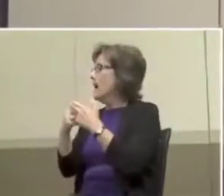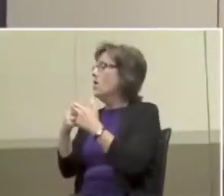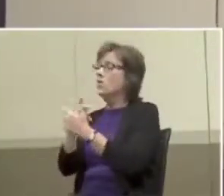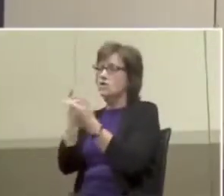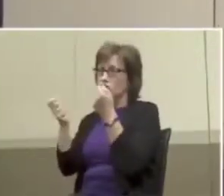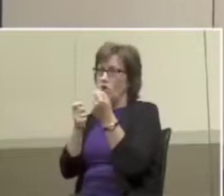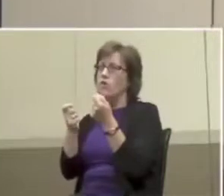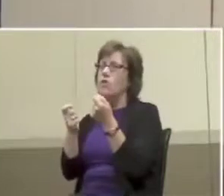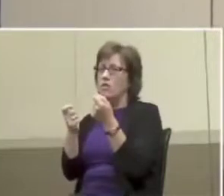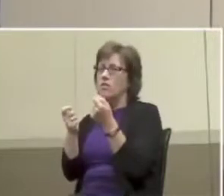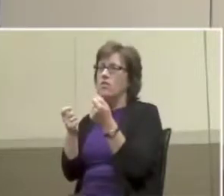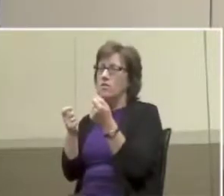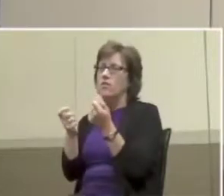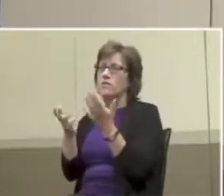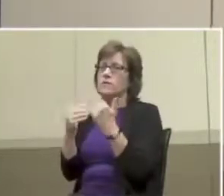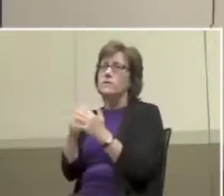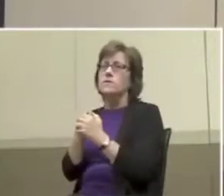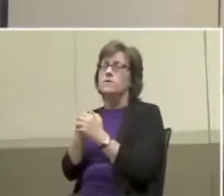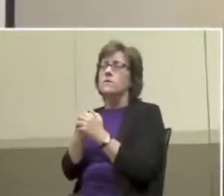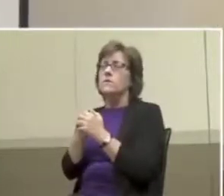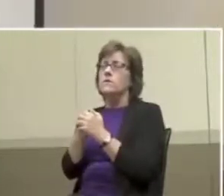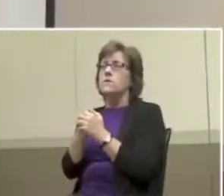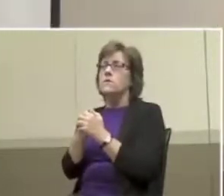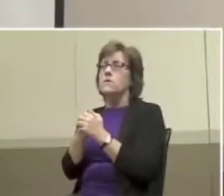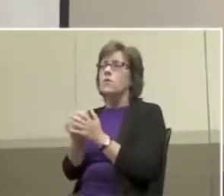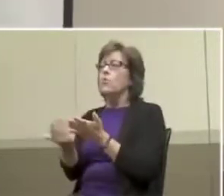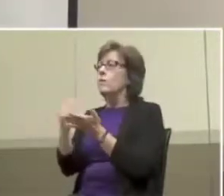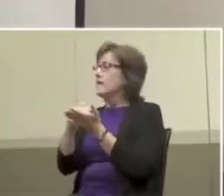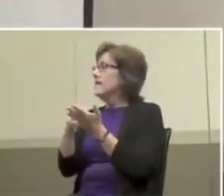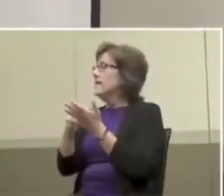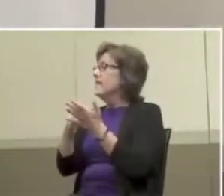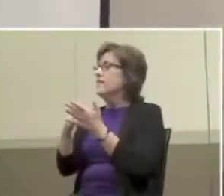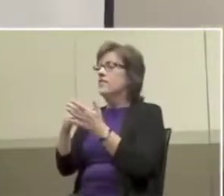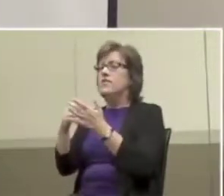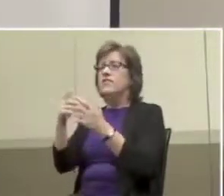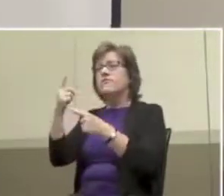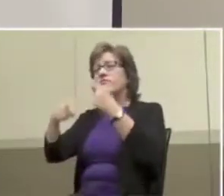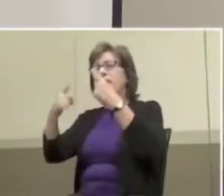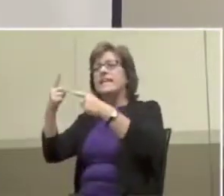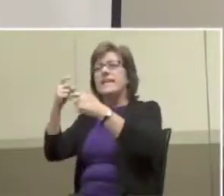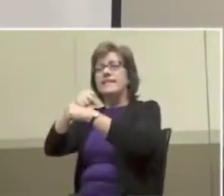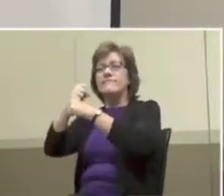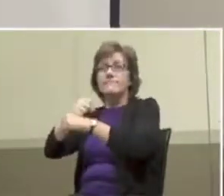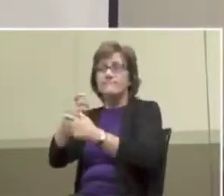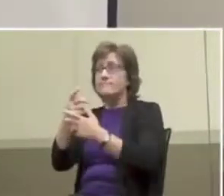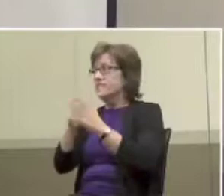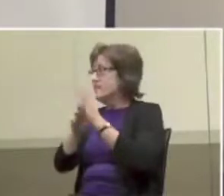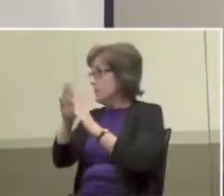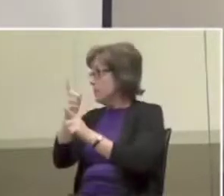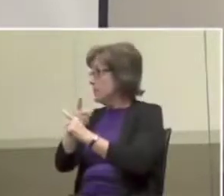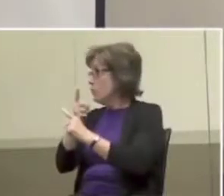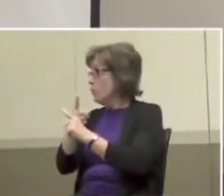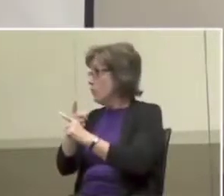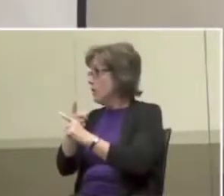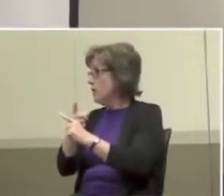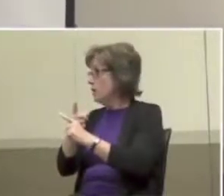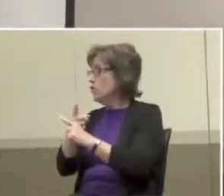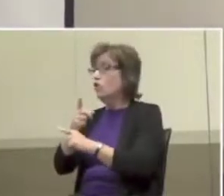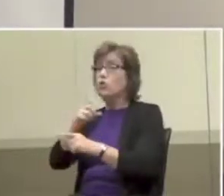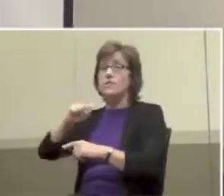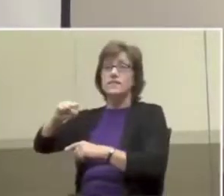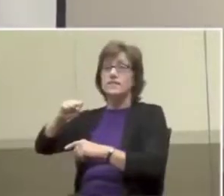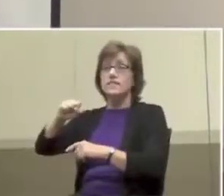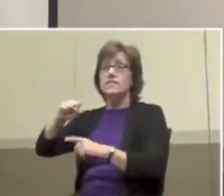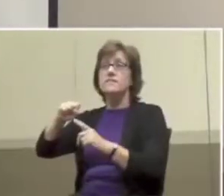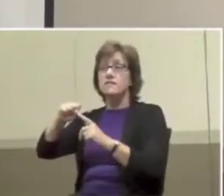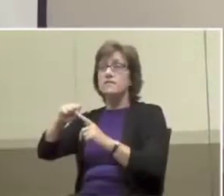Let's see here. What about repeated fighting? Developmentally appropriate? Active resistance. You